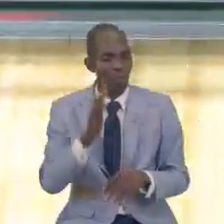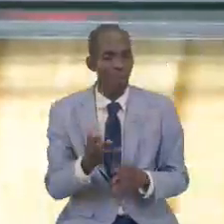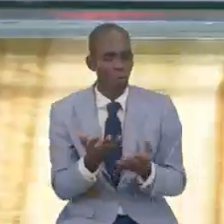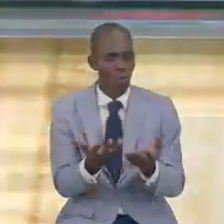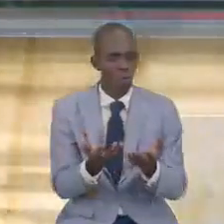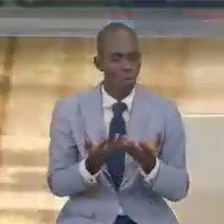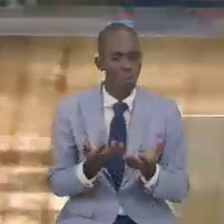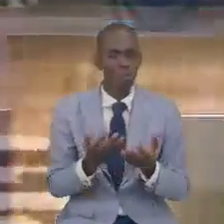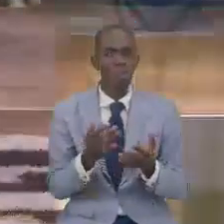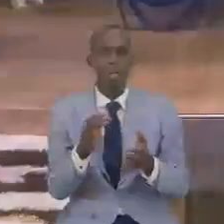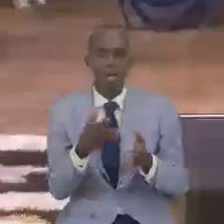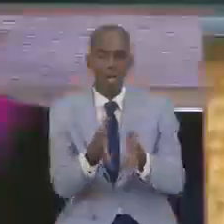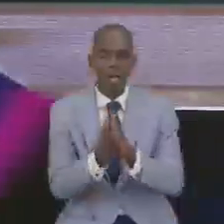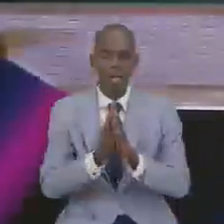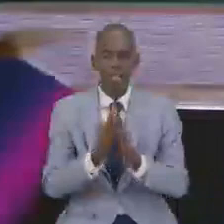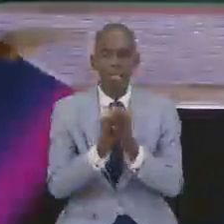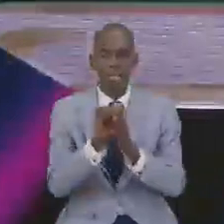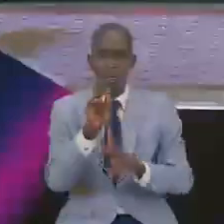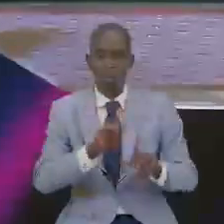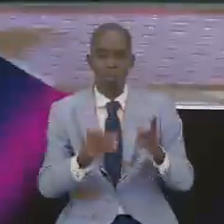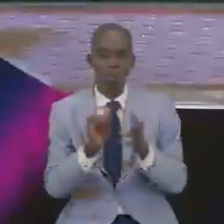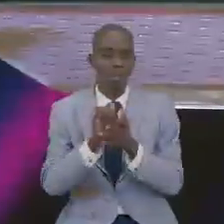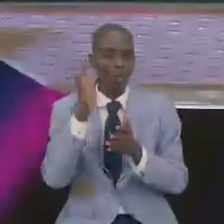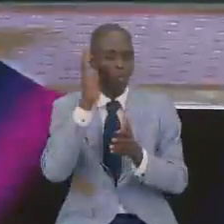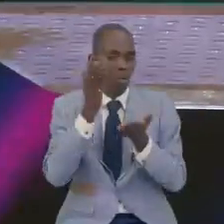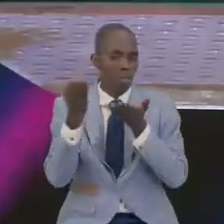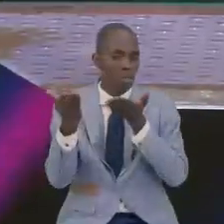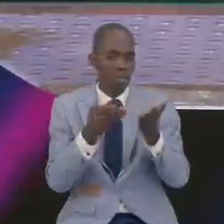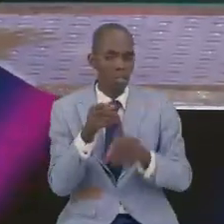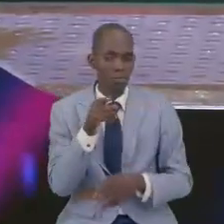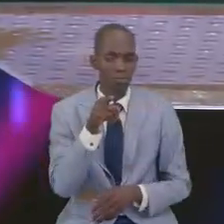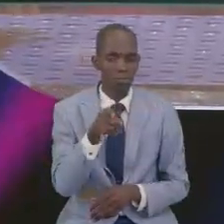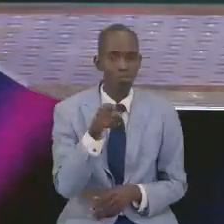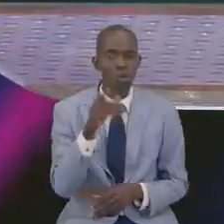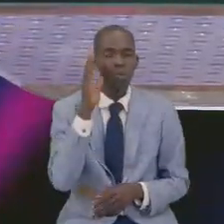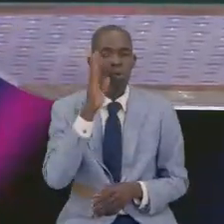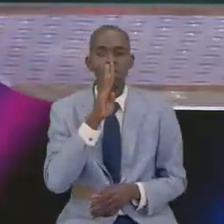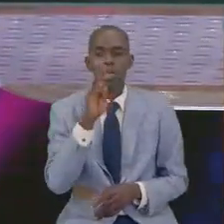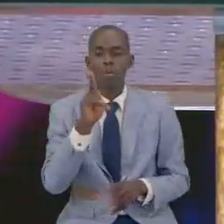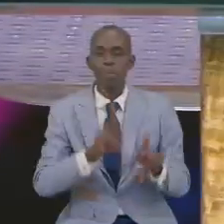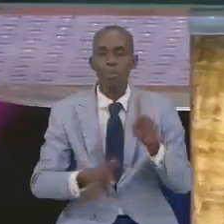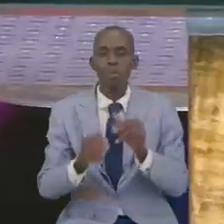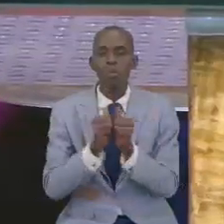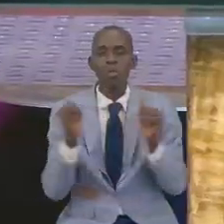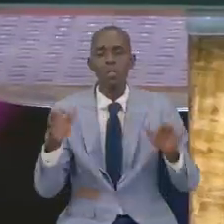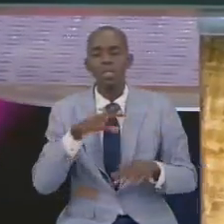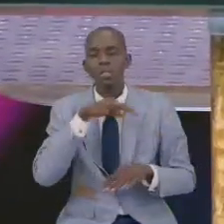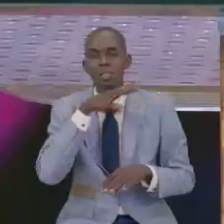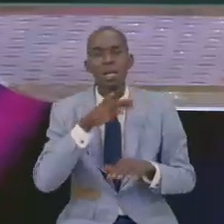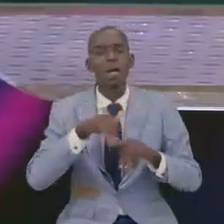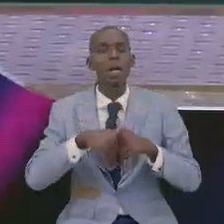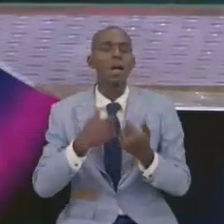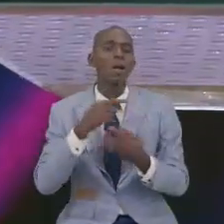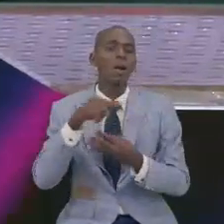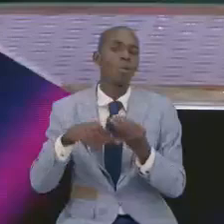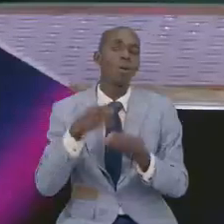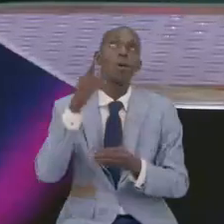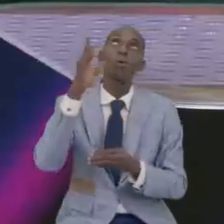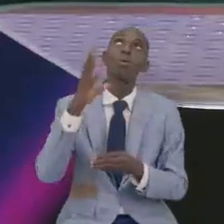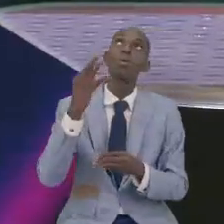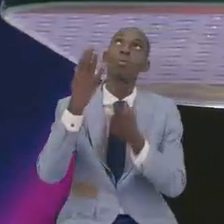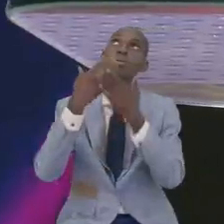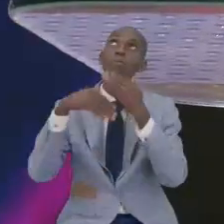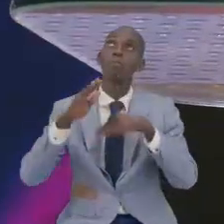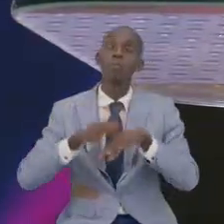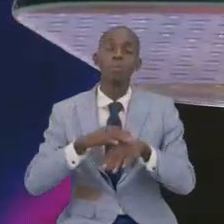demand that the people that will serve him, that there will be people without any blemish, I by the God of heaven, I by the King of